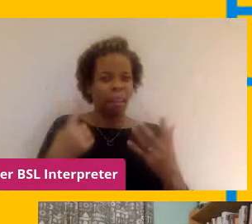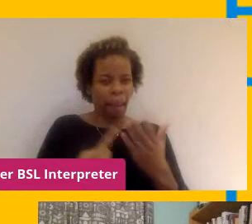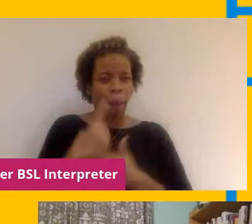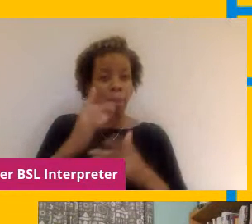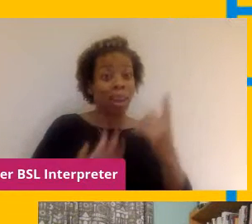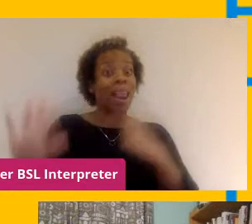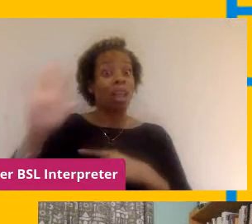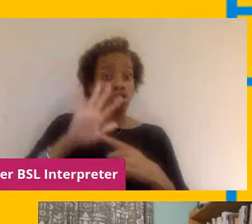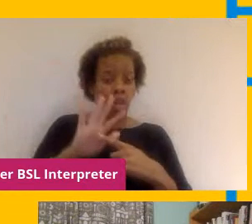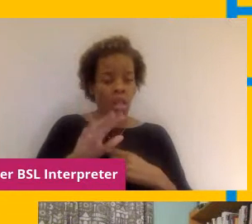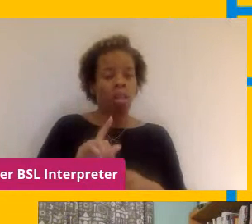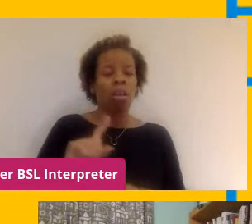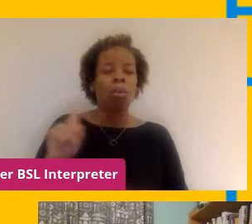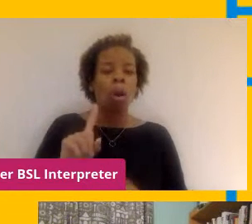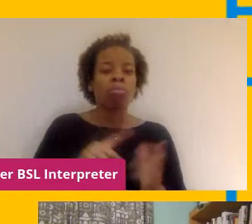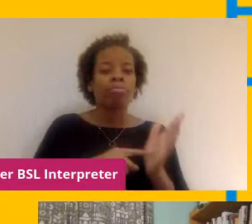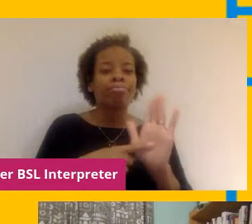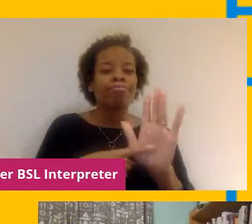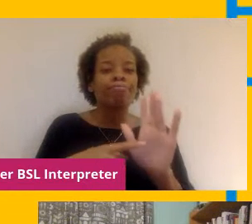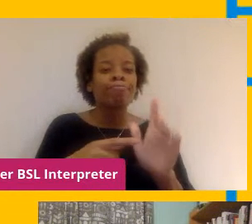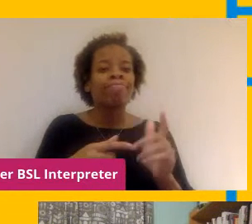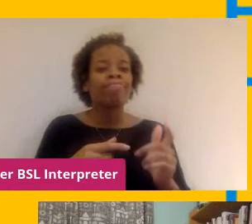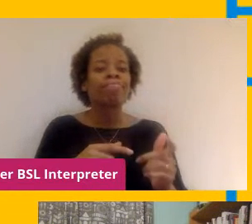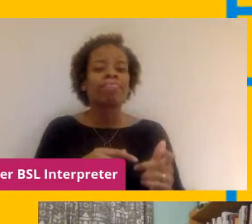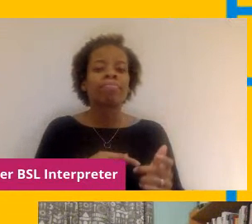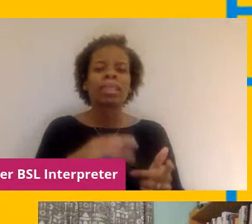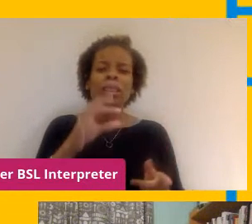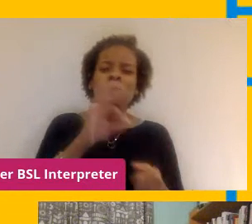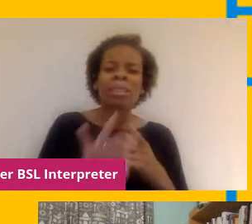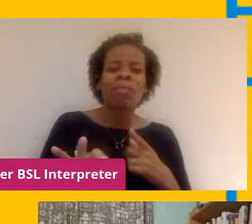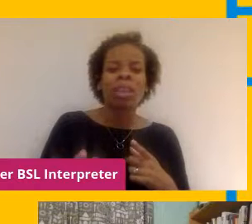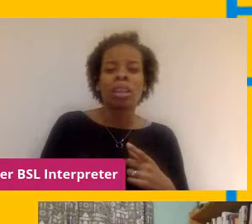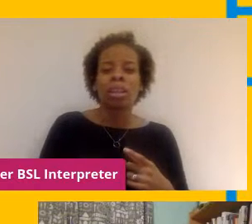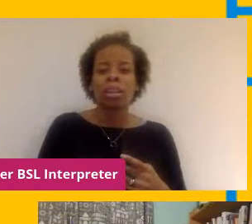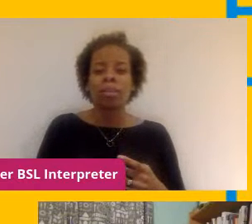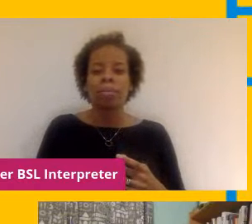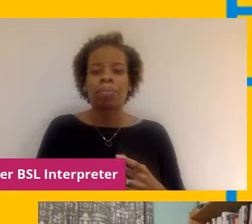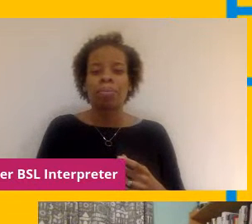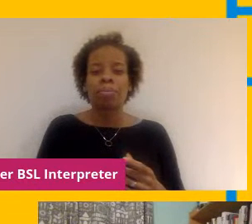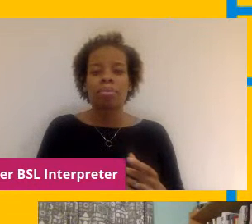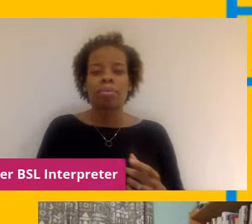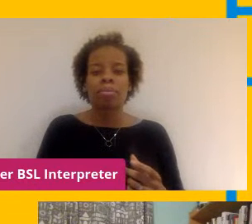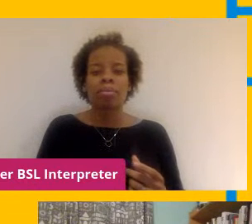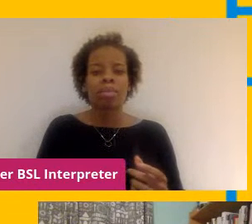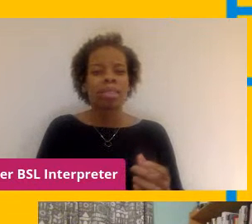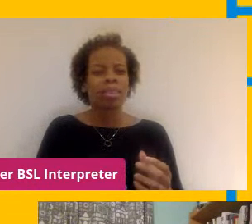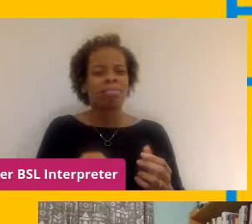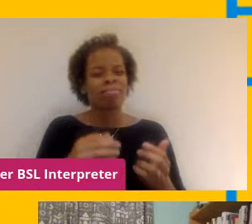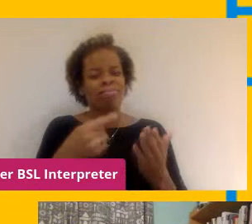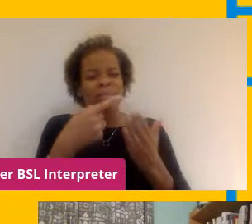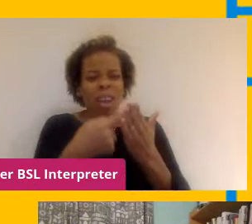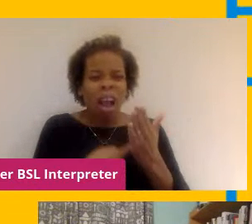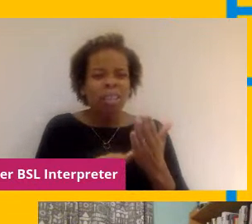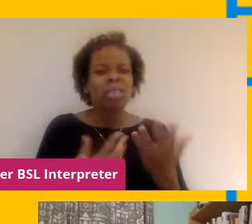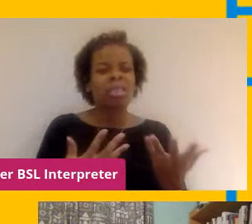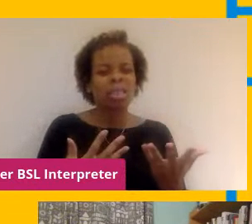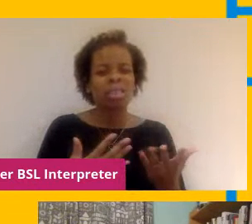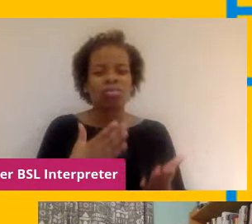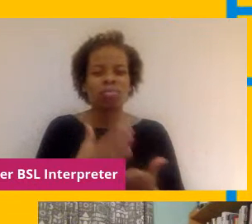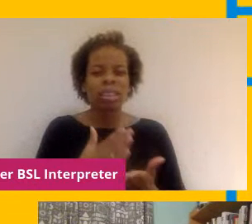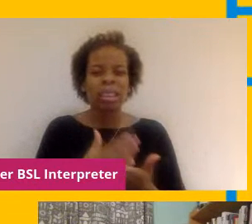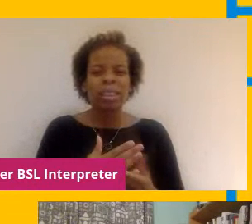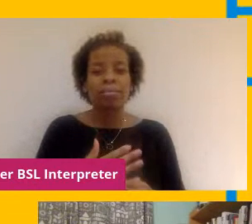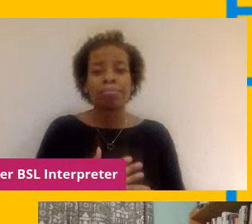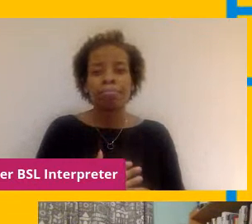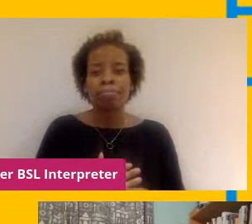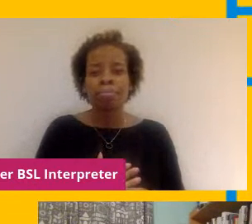nationally was an ARPS specific ASOS set of guidance. I don't know whether the